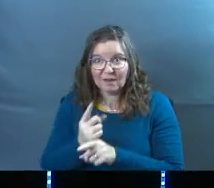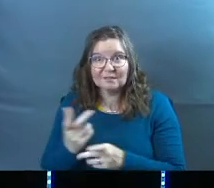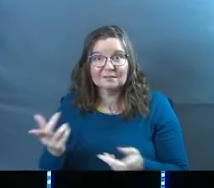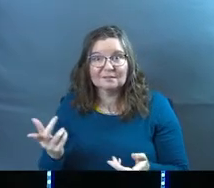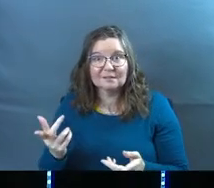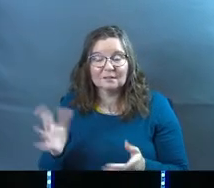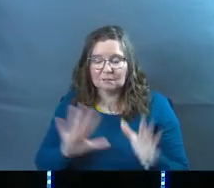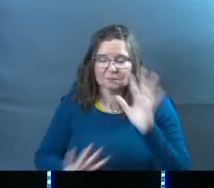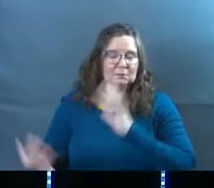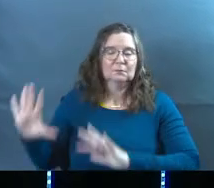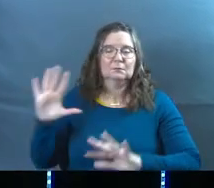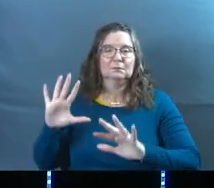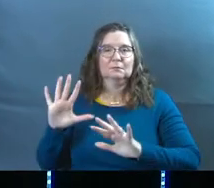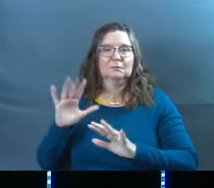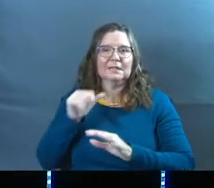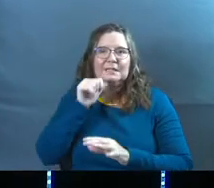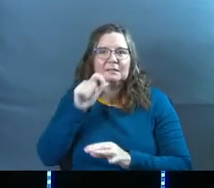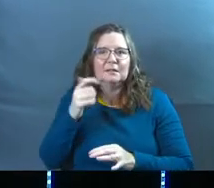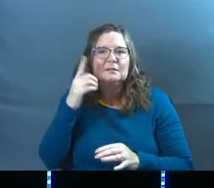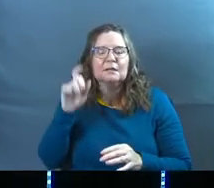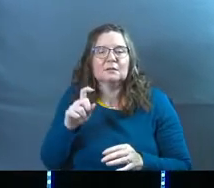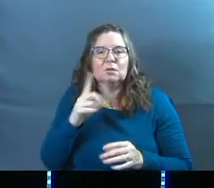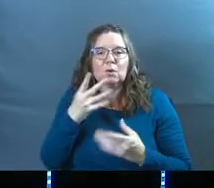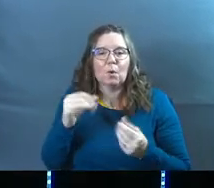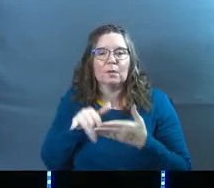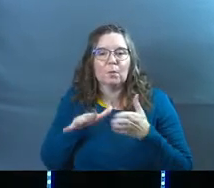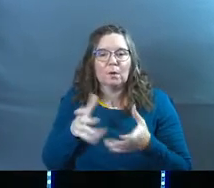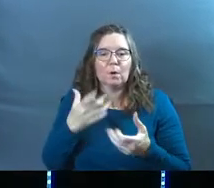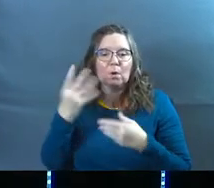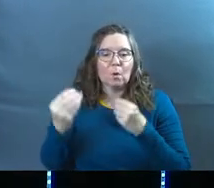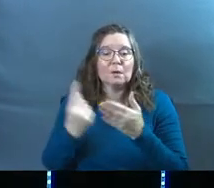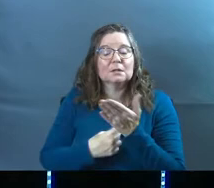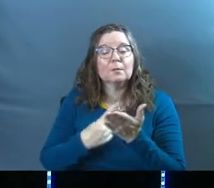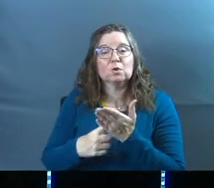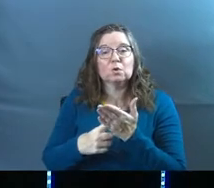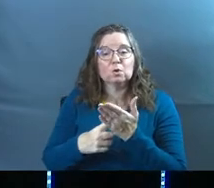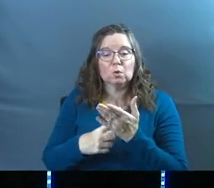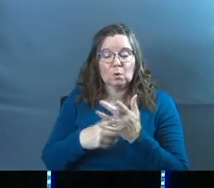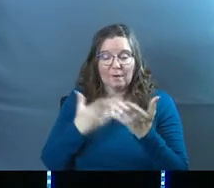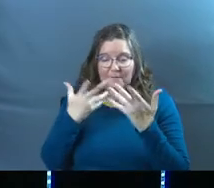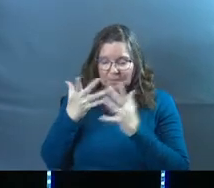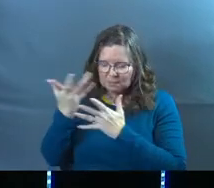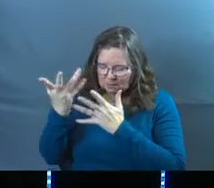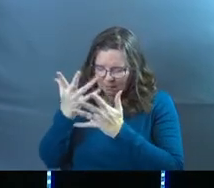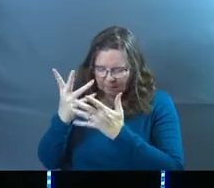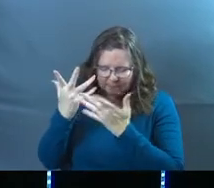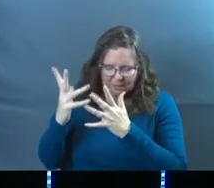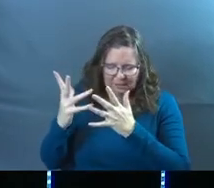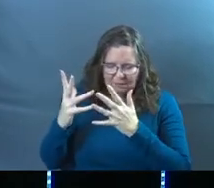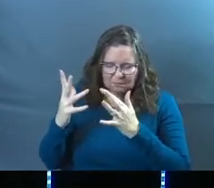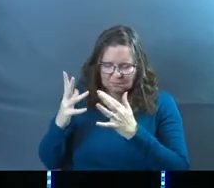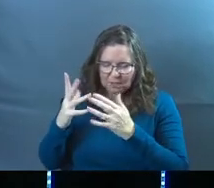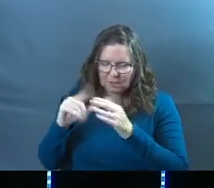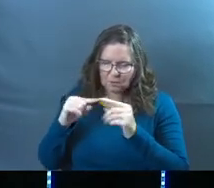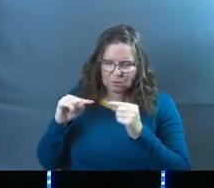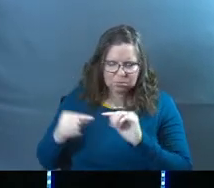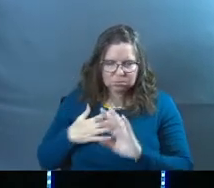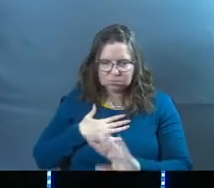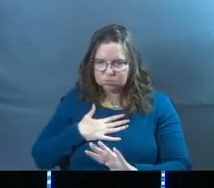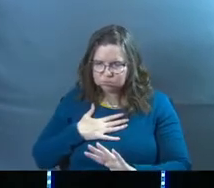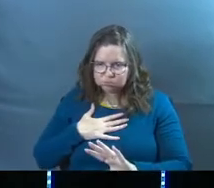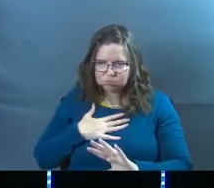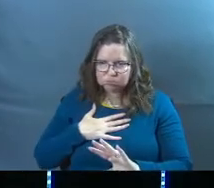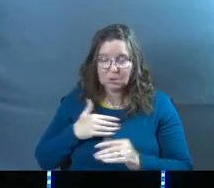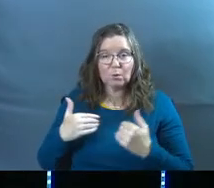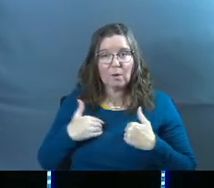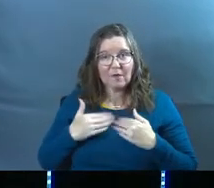amen? It doesn't necessarily go the way that you want it to go. And sometimes you come out of that trial with God and you come out wounded and you carry those